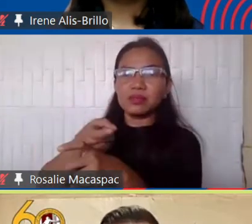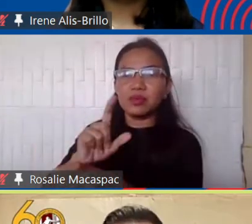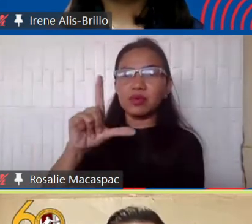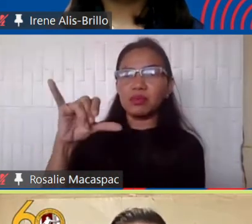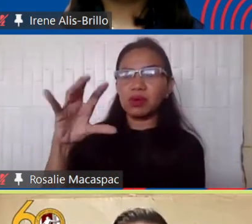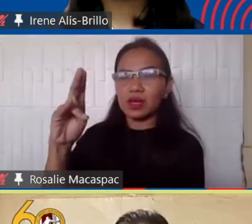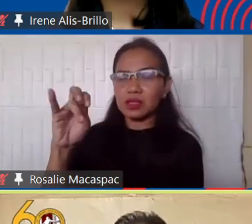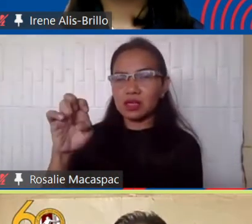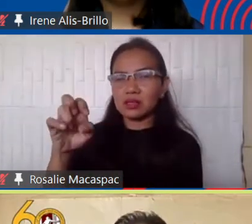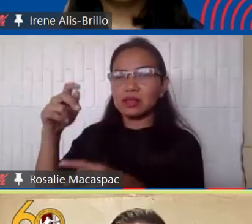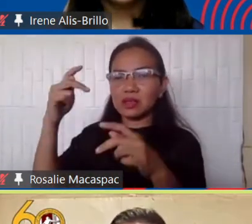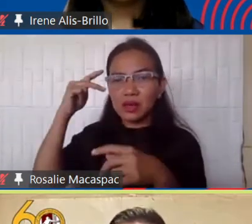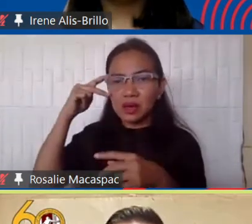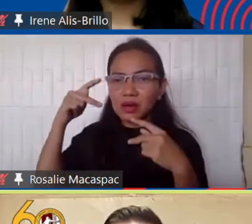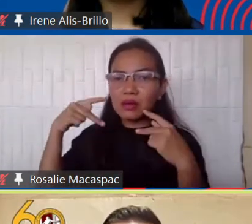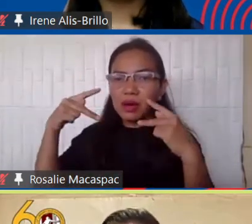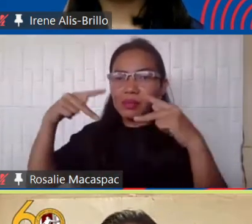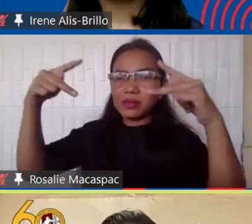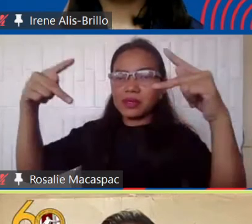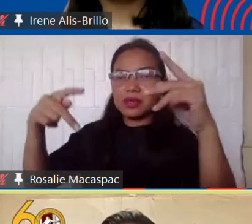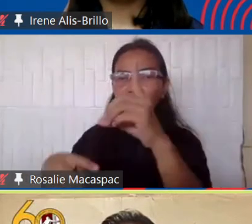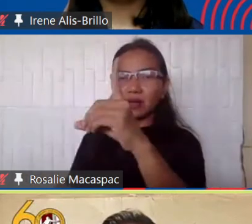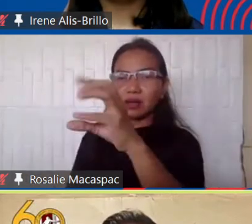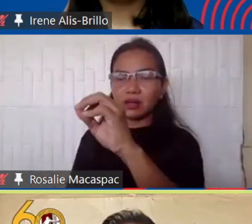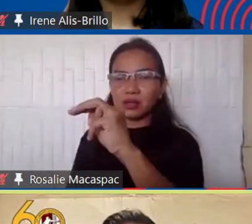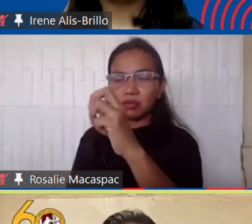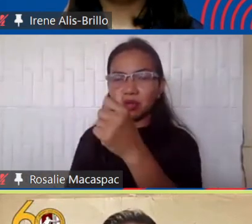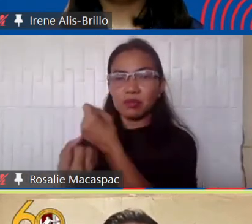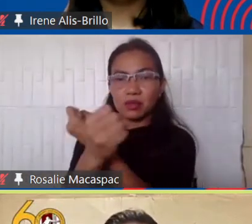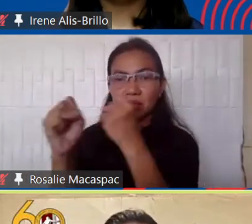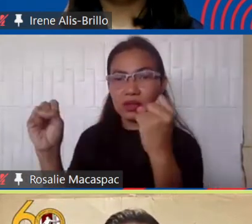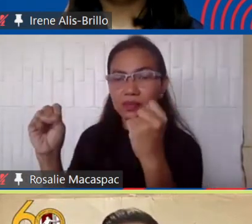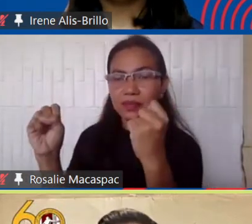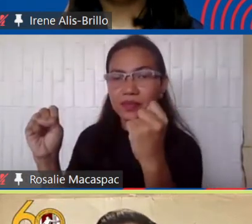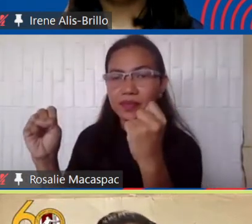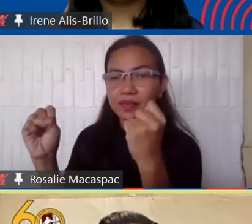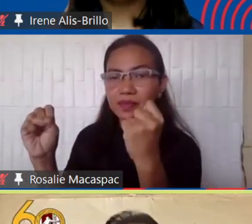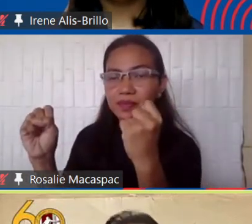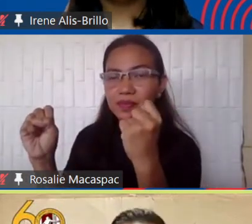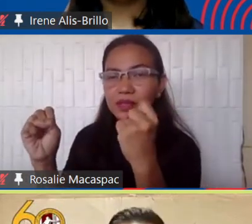domain or CC0. No, so that means